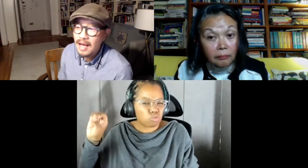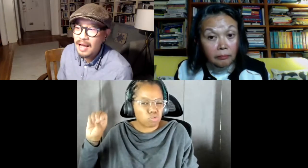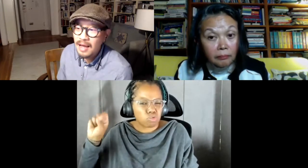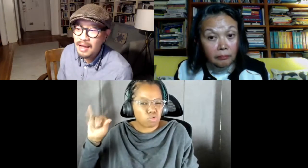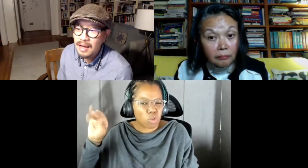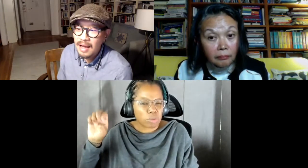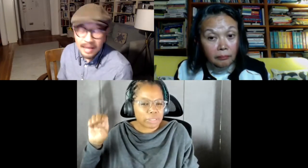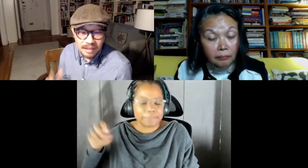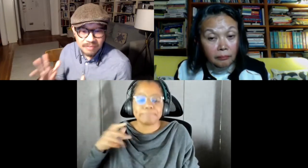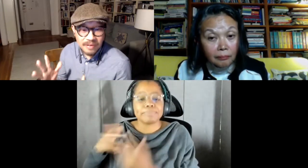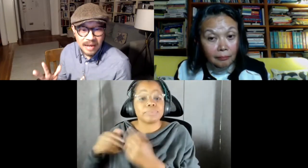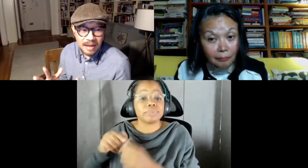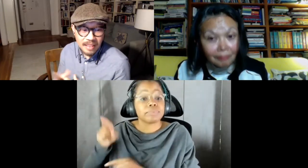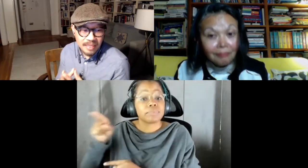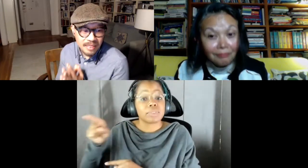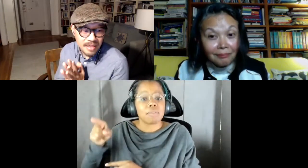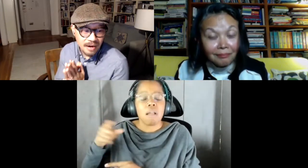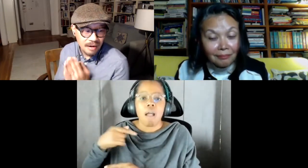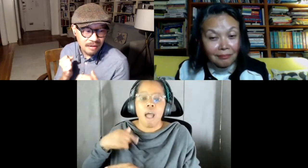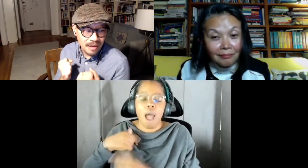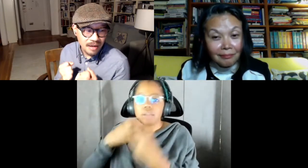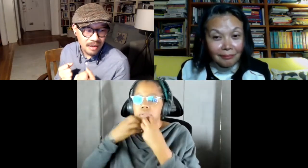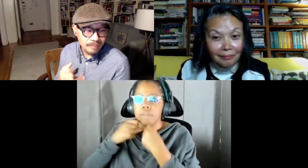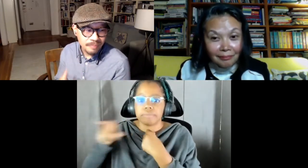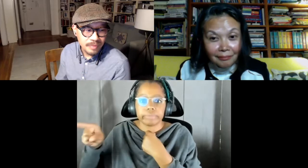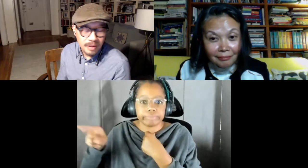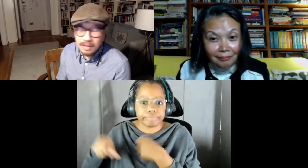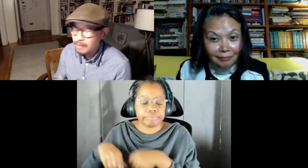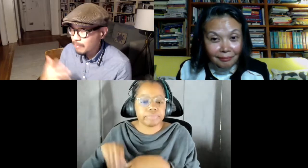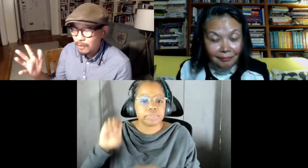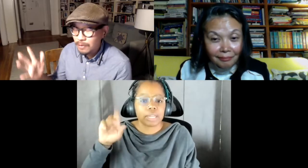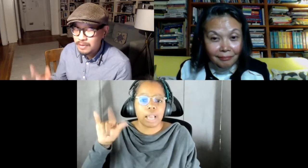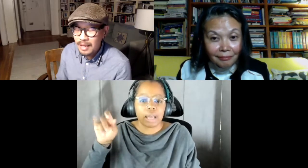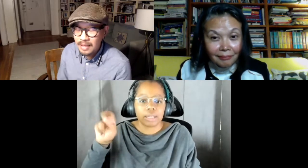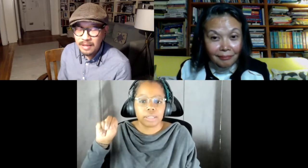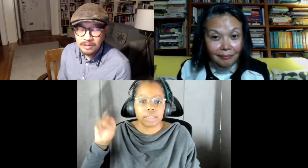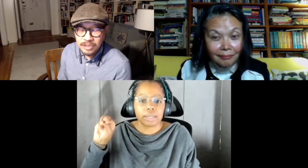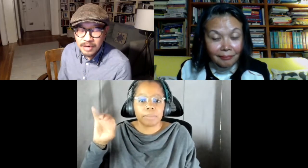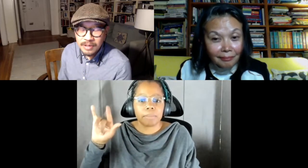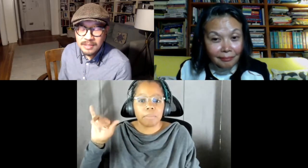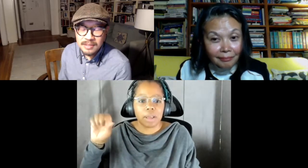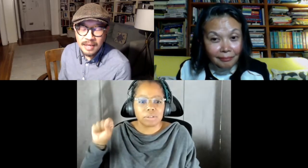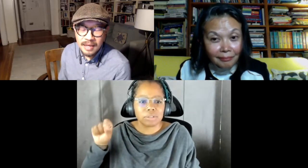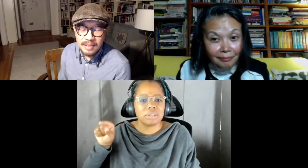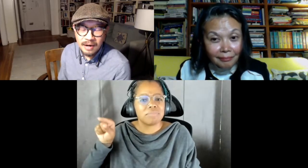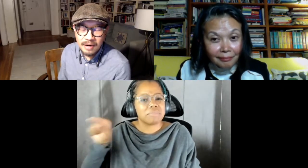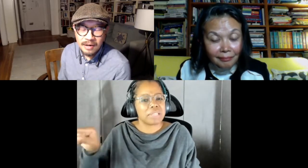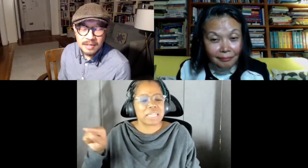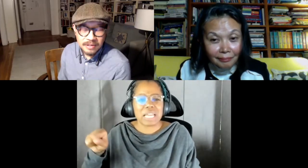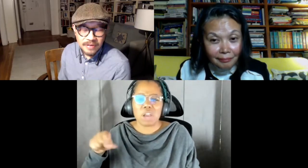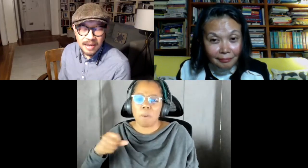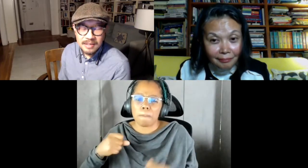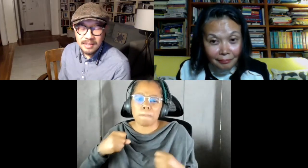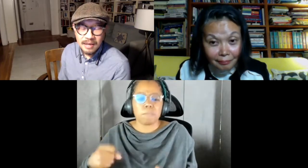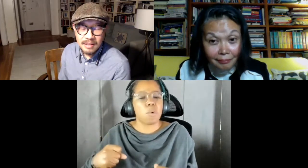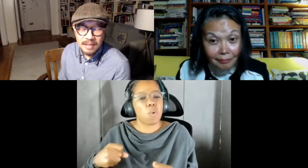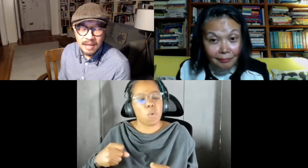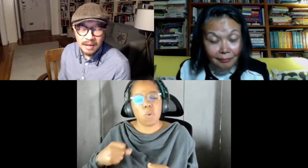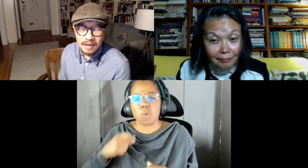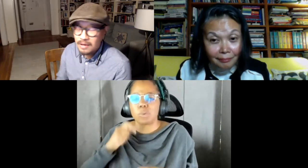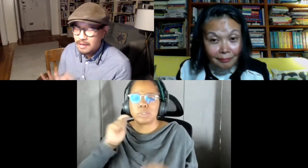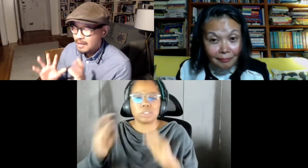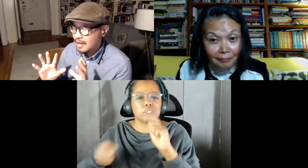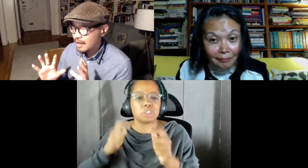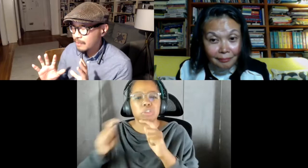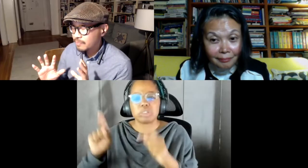Miles, I love. They're bold and they're generous and they're defiant, and